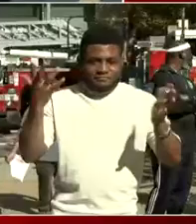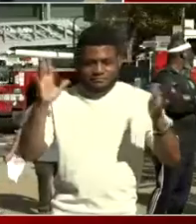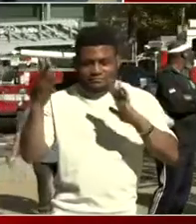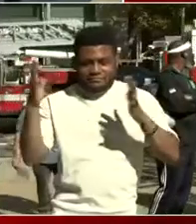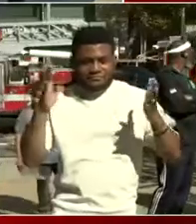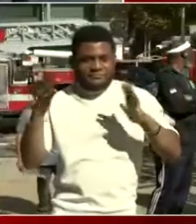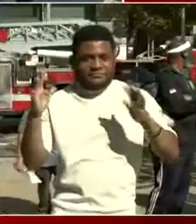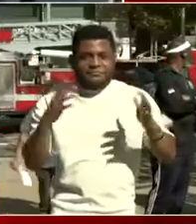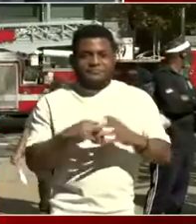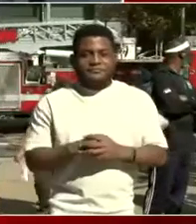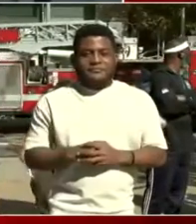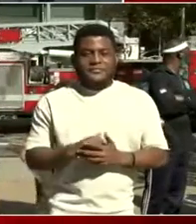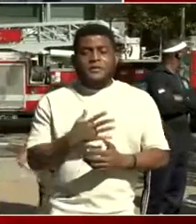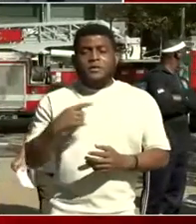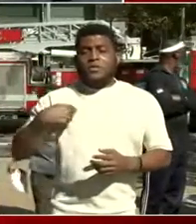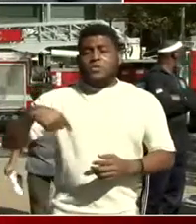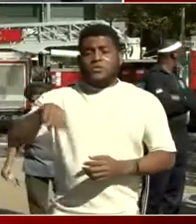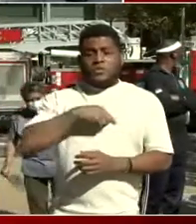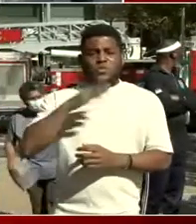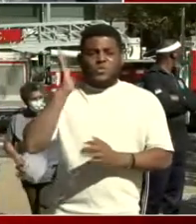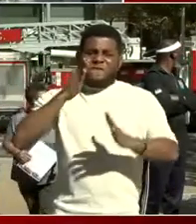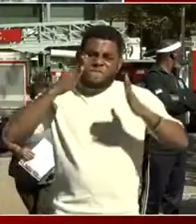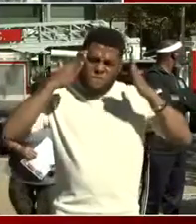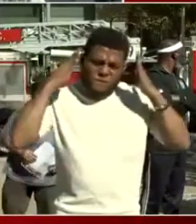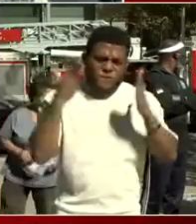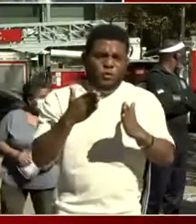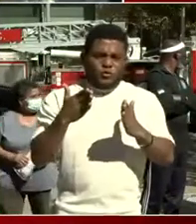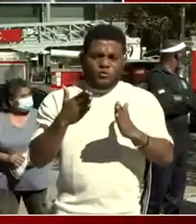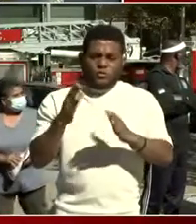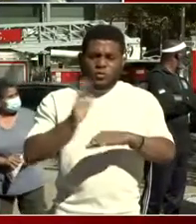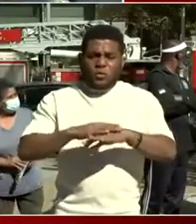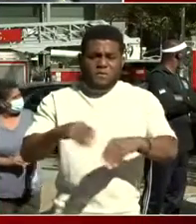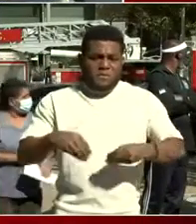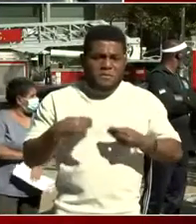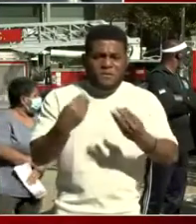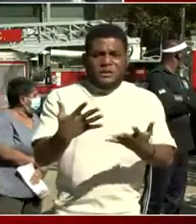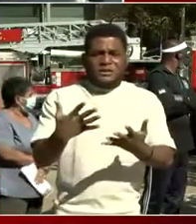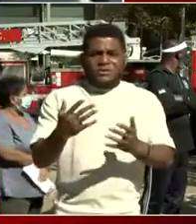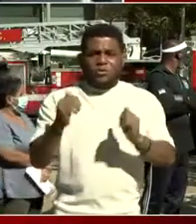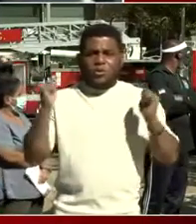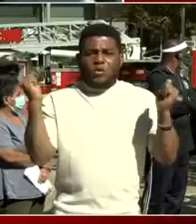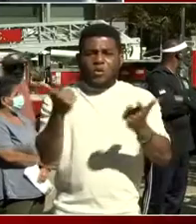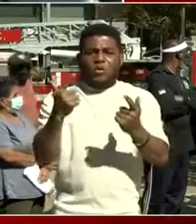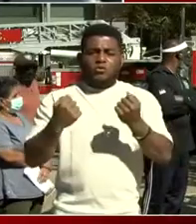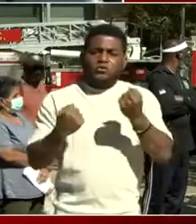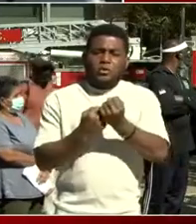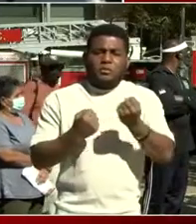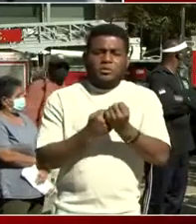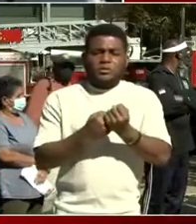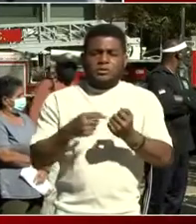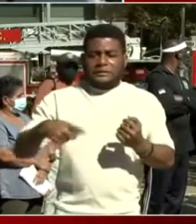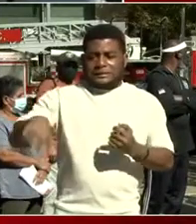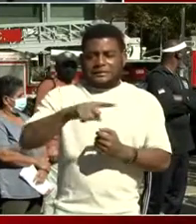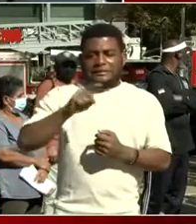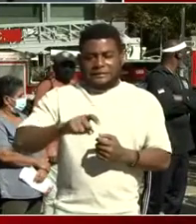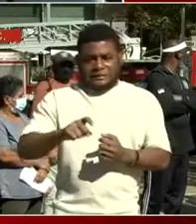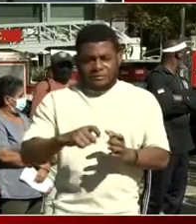We will be laser focused on providing these areas with all available resources and utilizing evidence-based